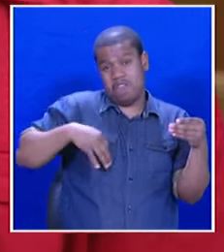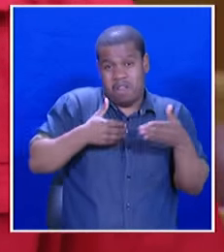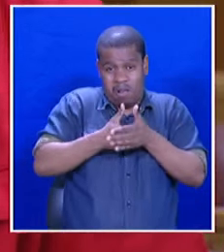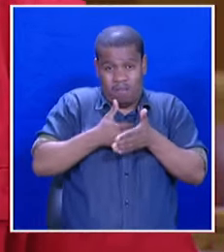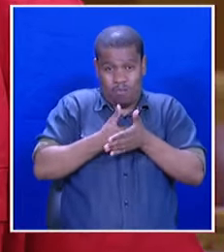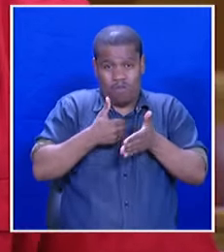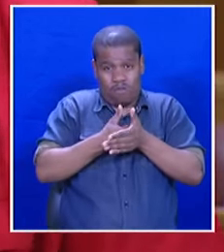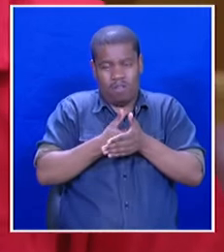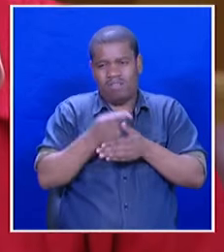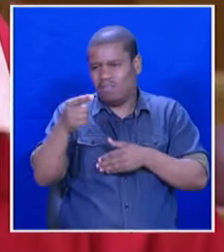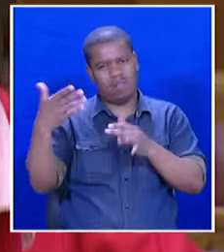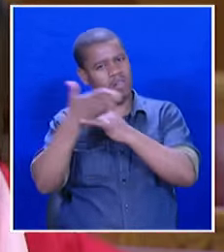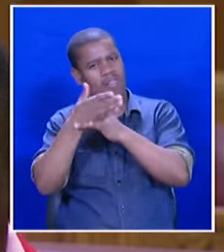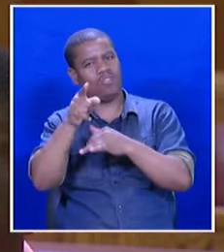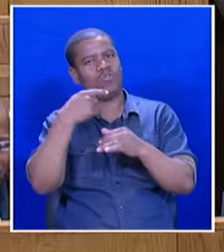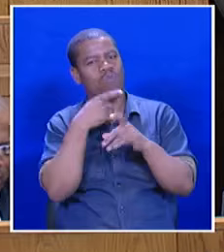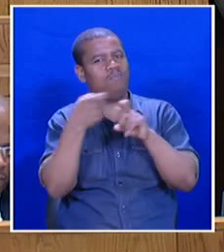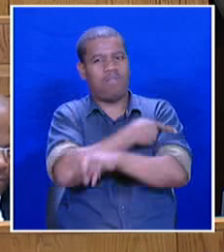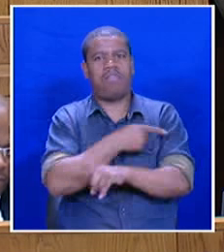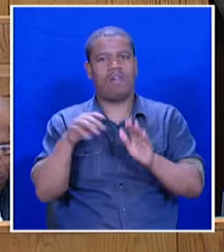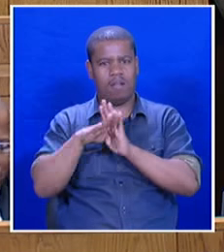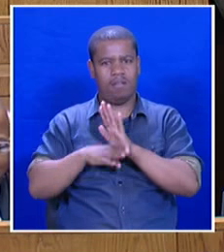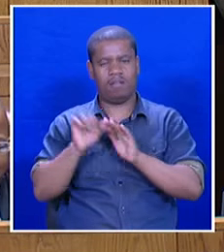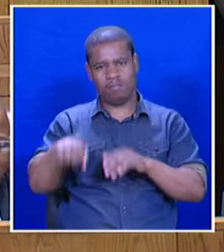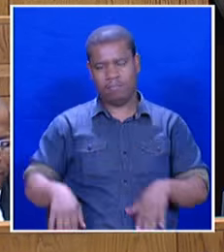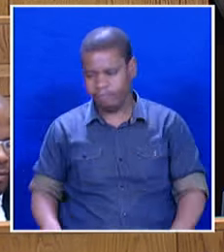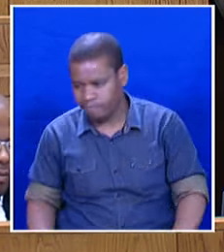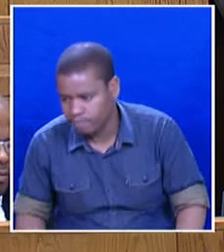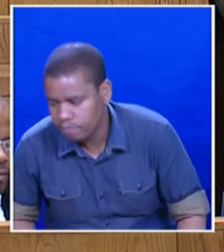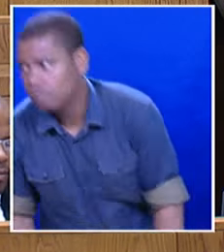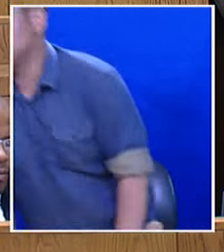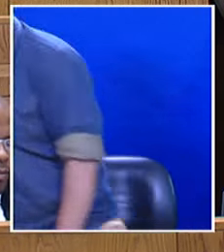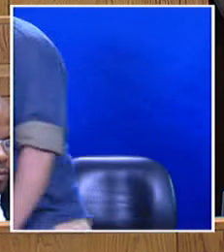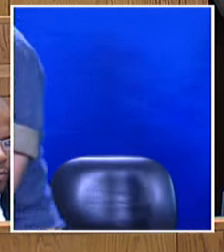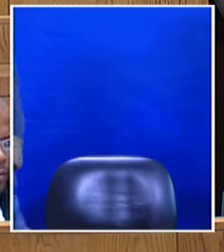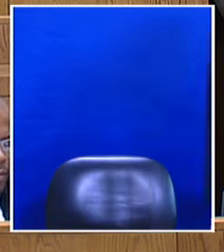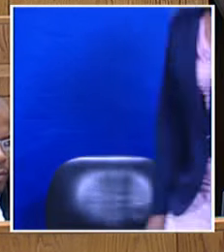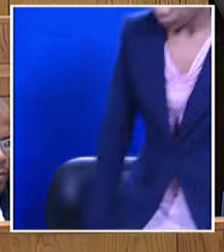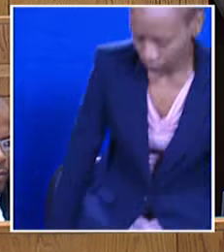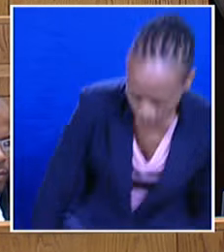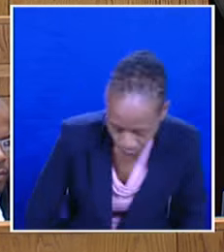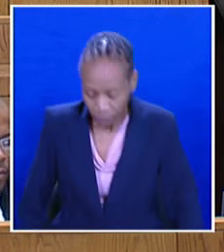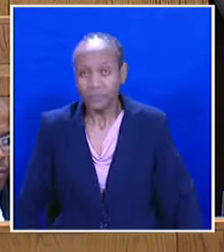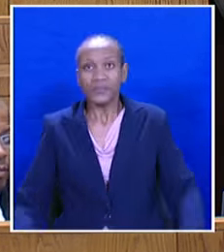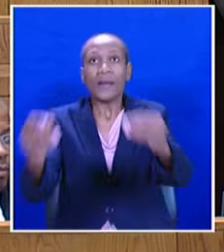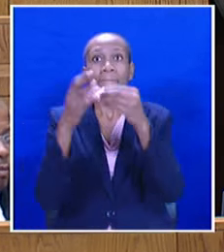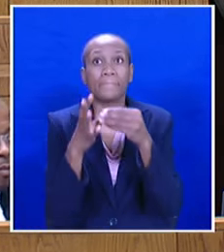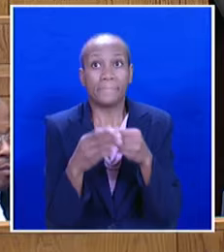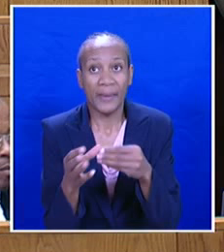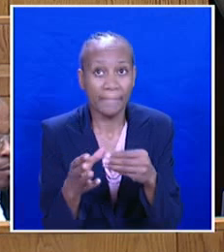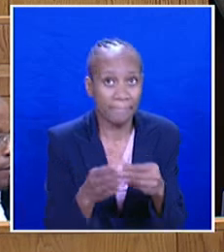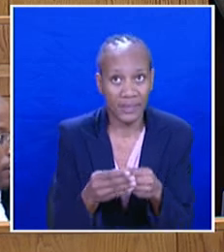sir. Deputy President, that was no question. Honorable members, that was the last